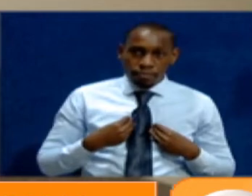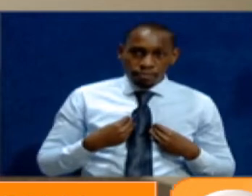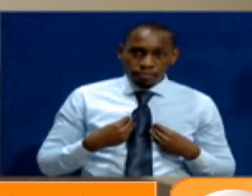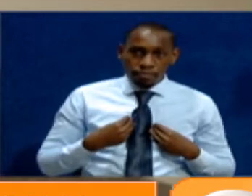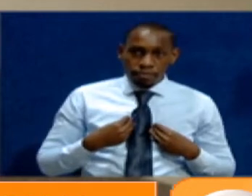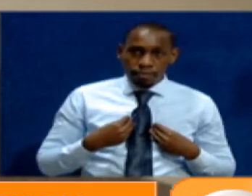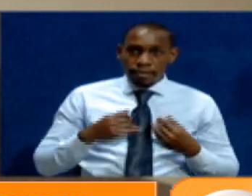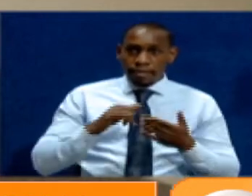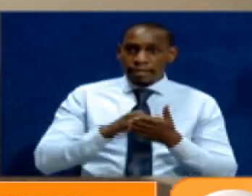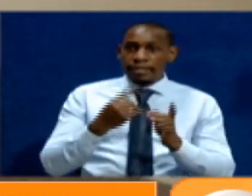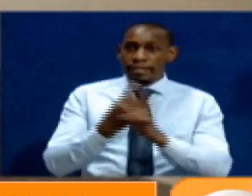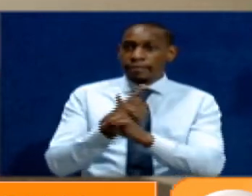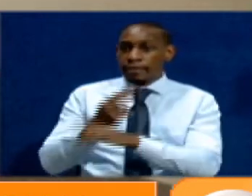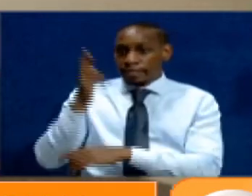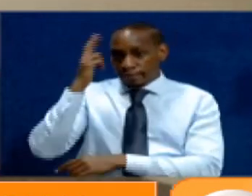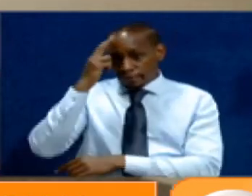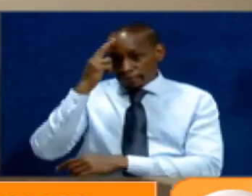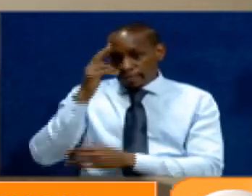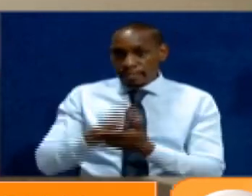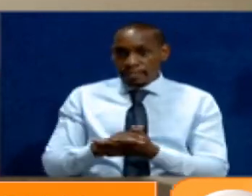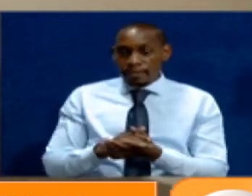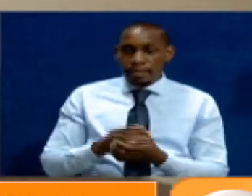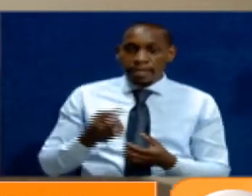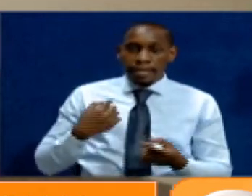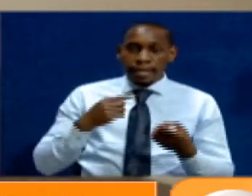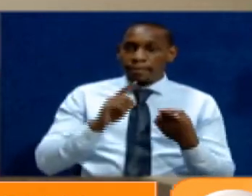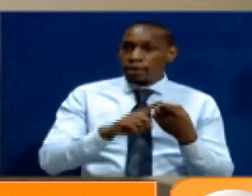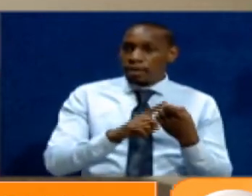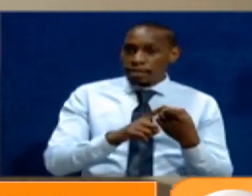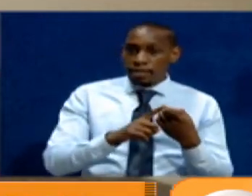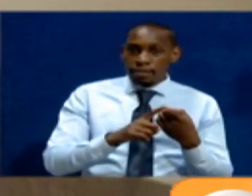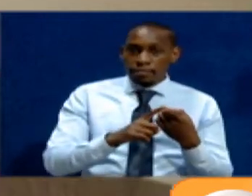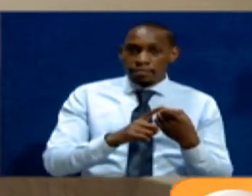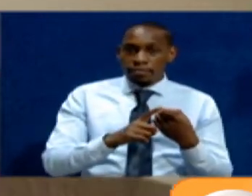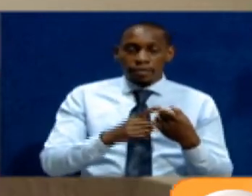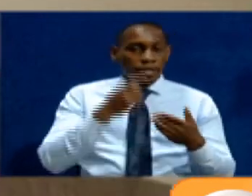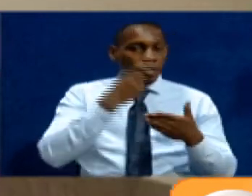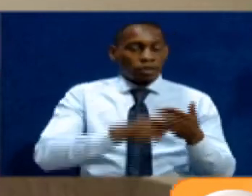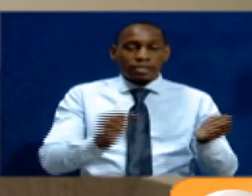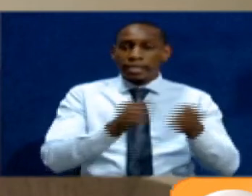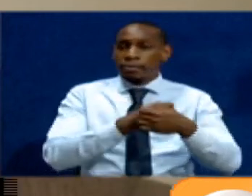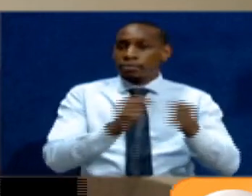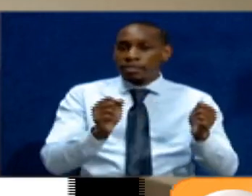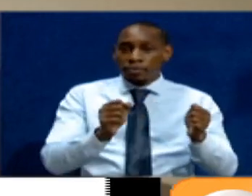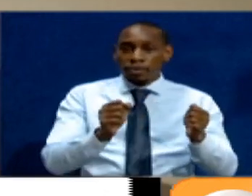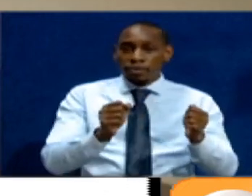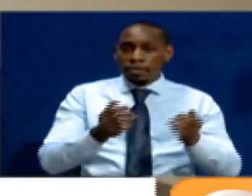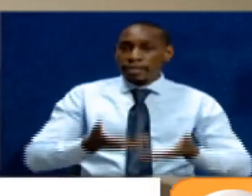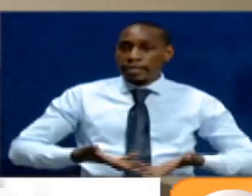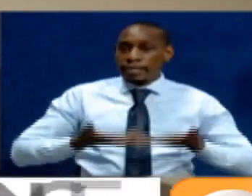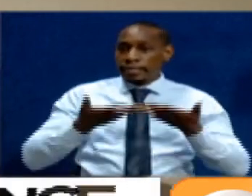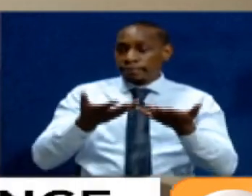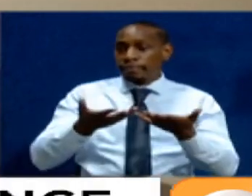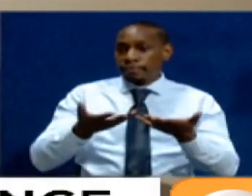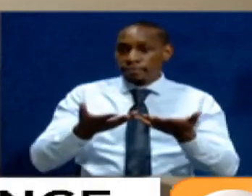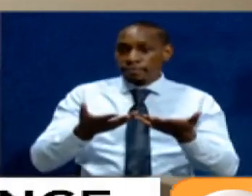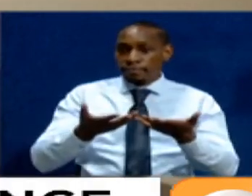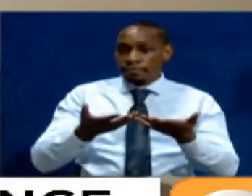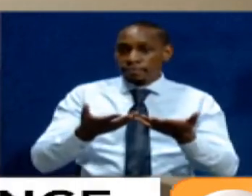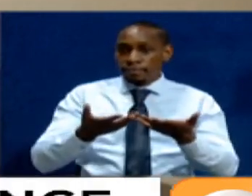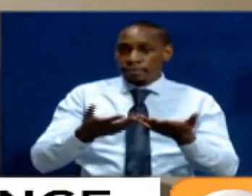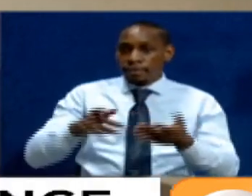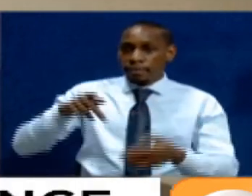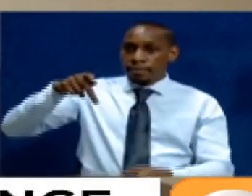And that's for several reasons. Logistically, it's going to be almost impossible to deliver the